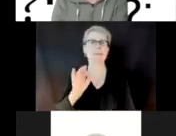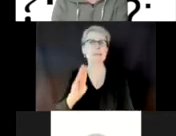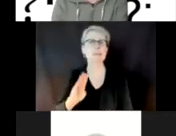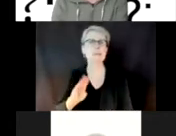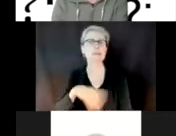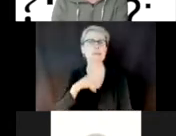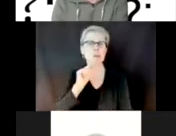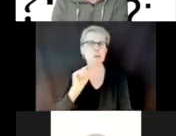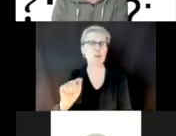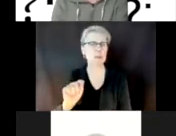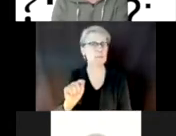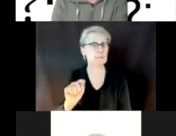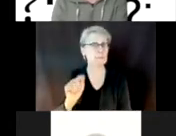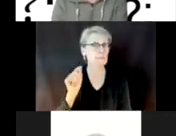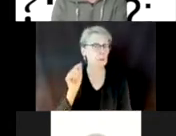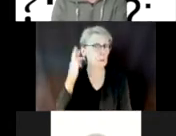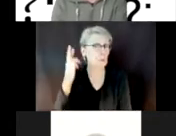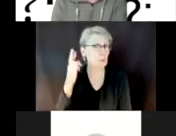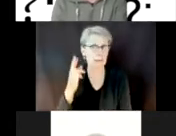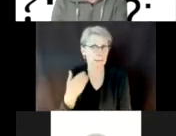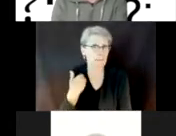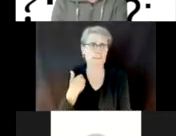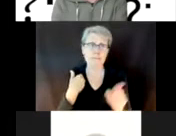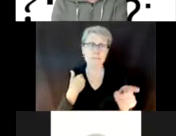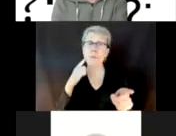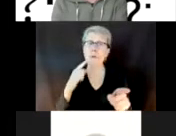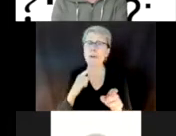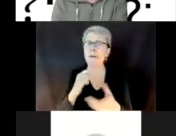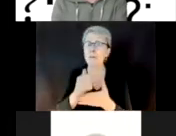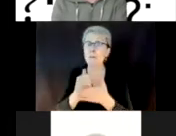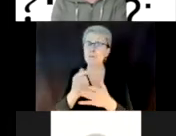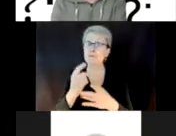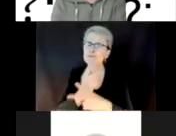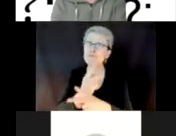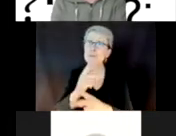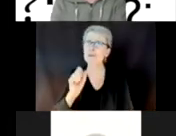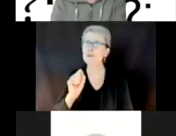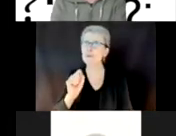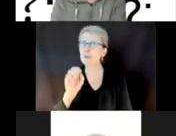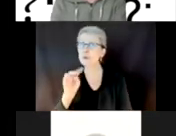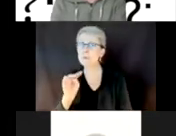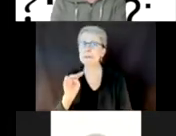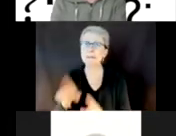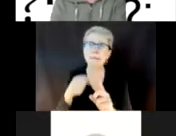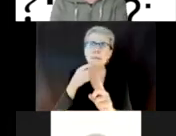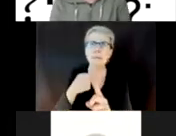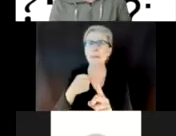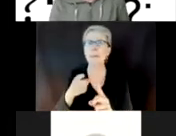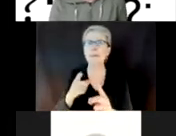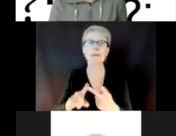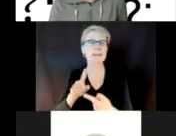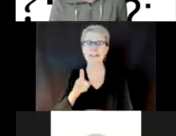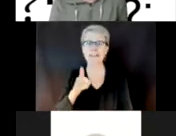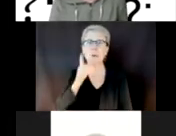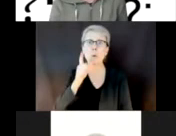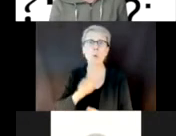And there are some tools and tricks that will help you kind of get started on setting your social media goals. Who you're trying